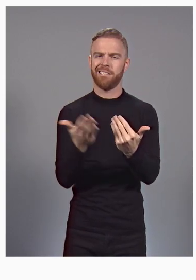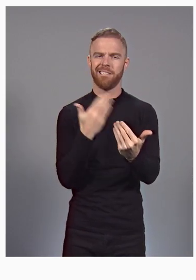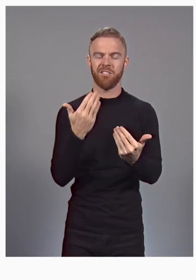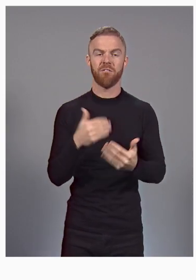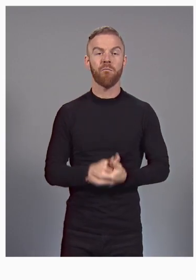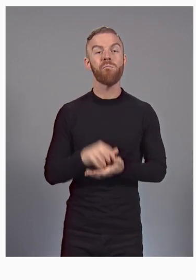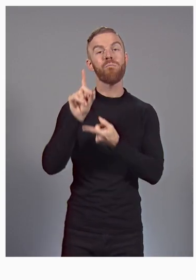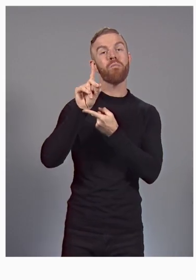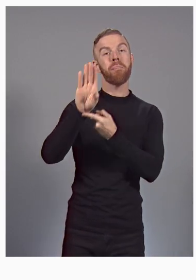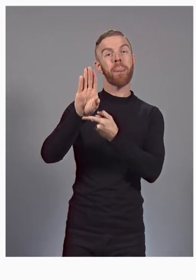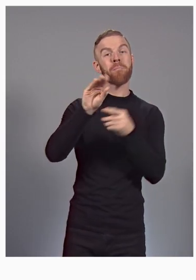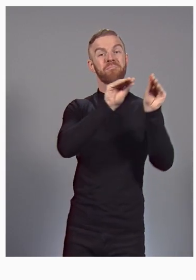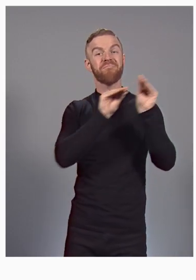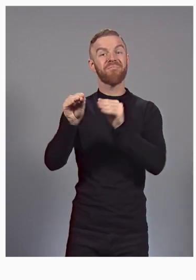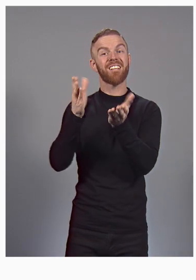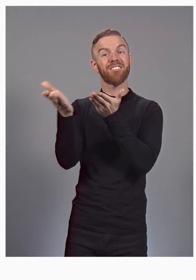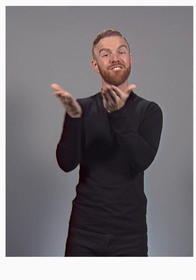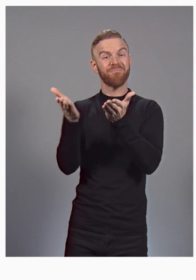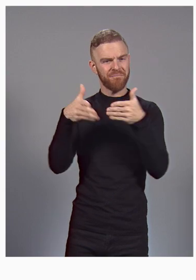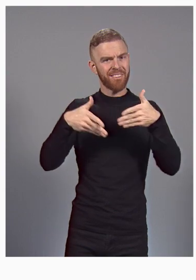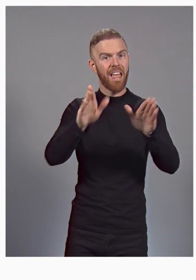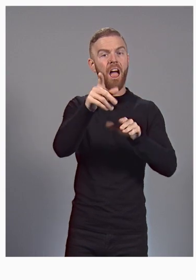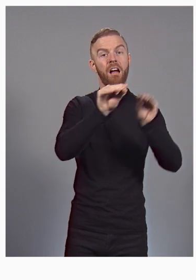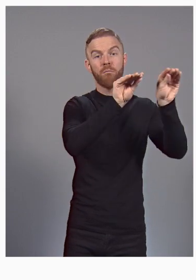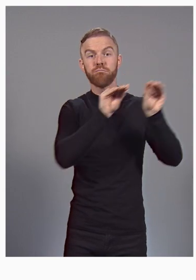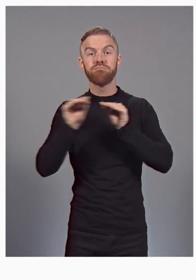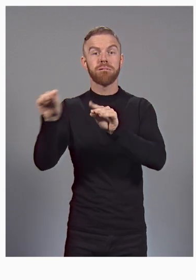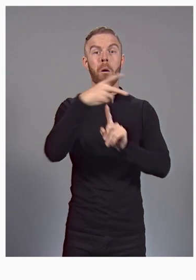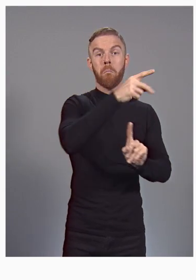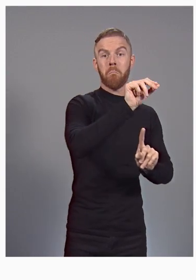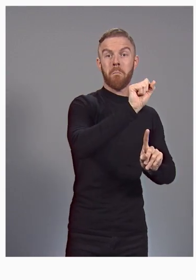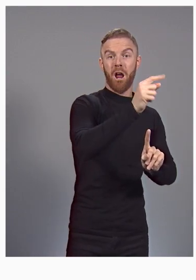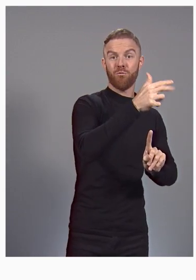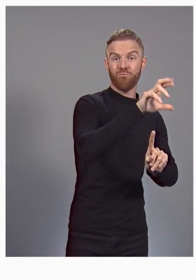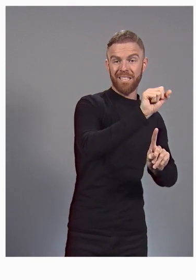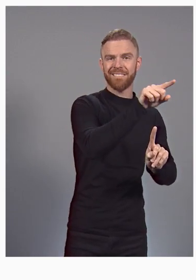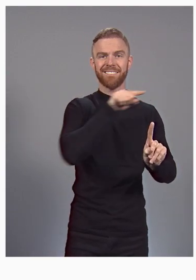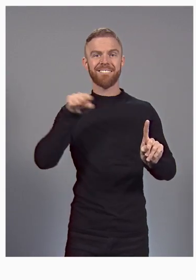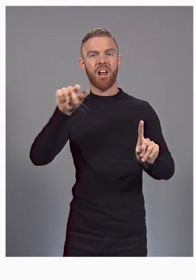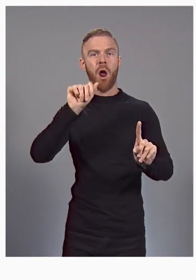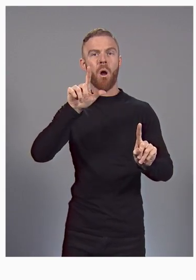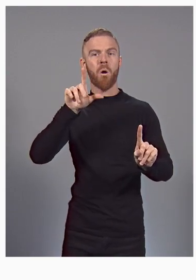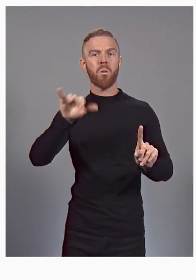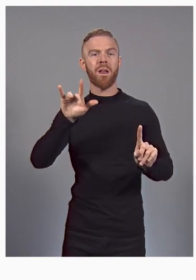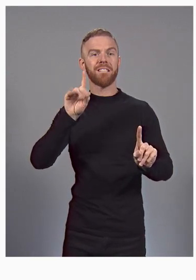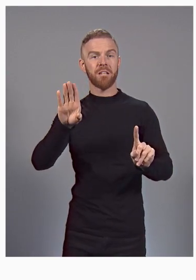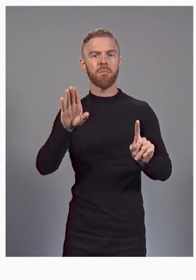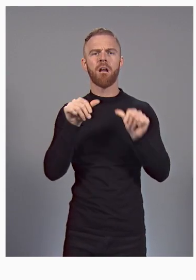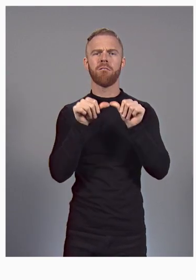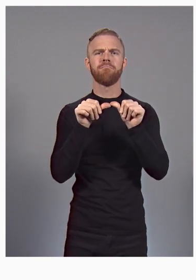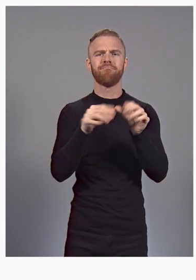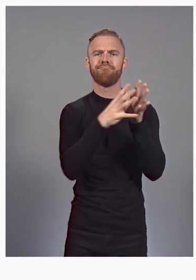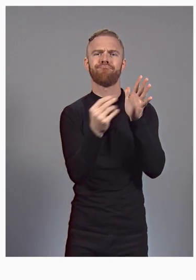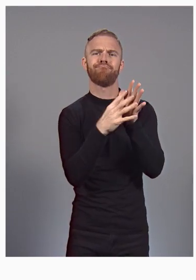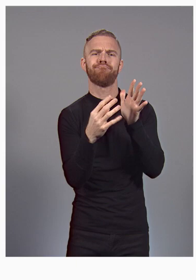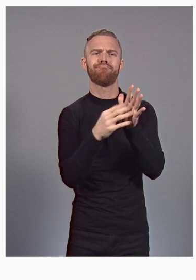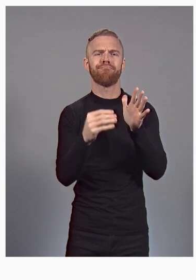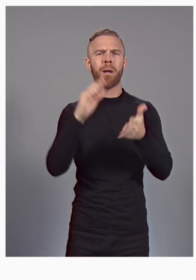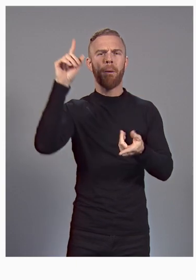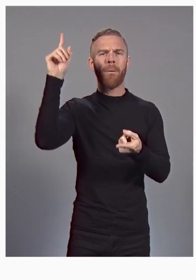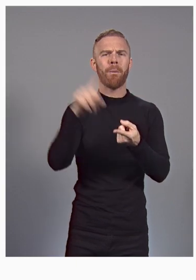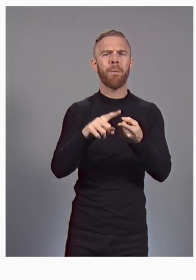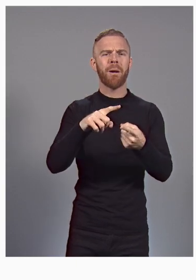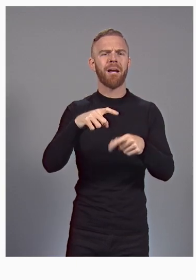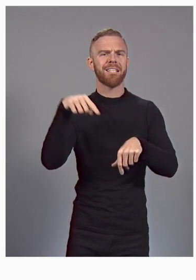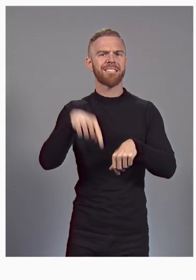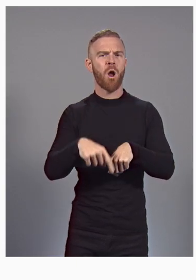Migration Service lets you migrate from Postgres to AlloyDB with continuous replication, minimizing downtime.